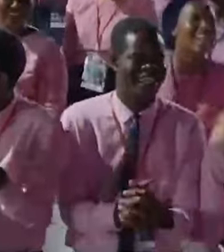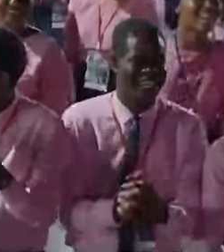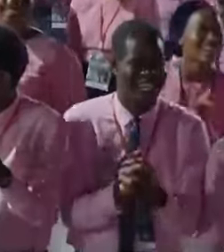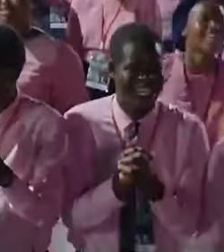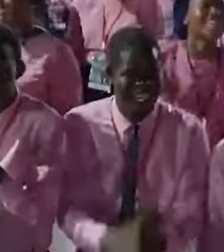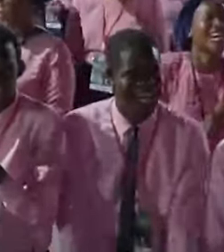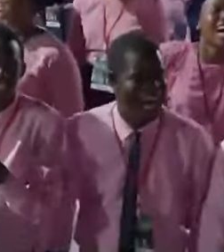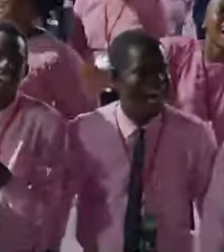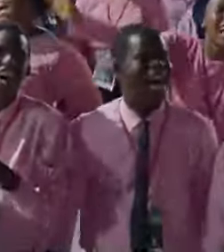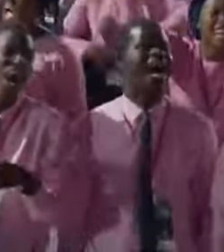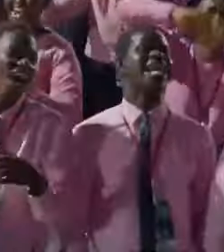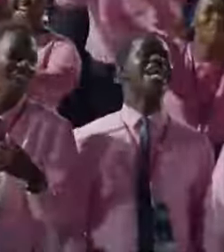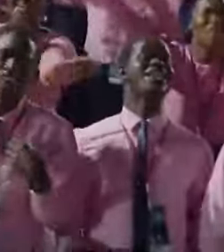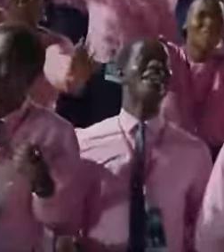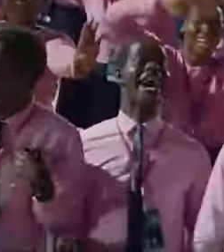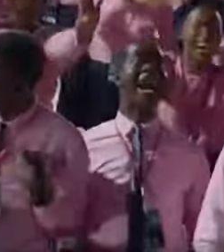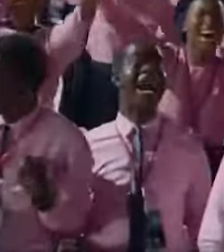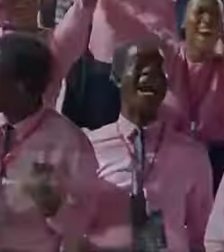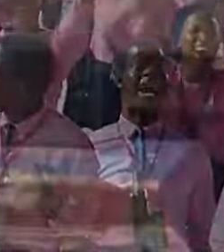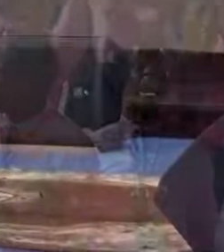Everybody praise the Lord.